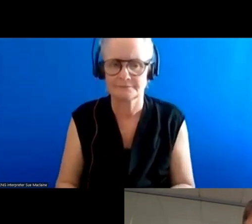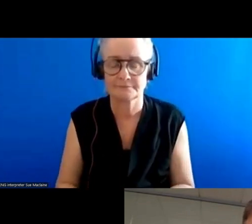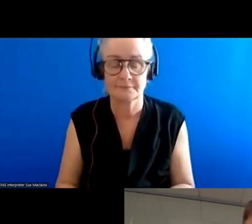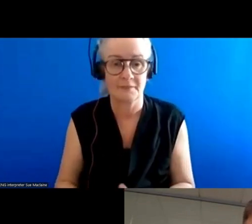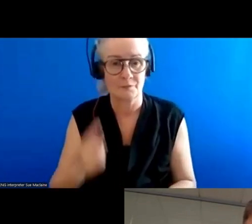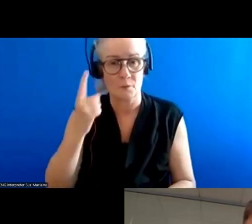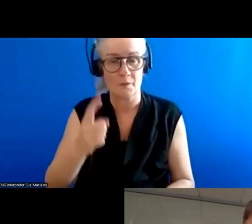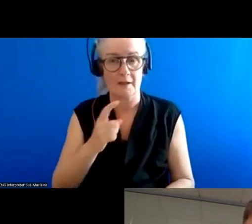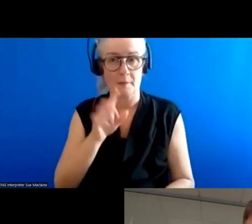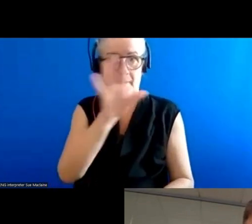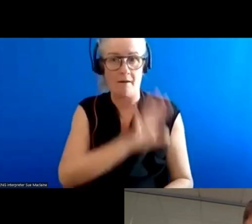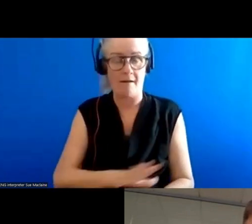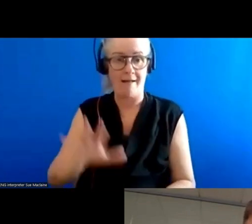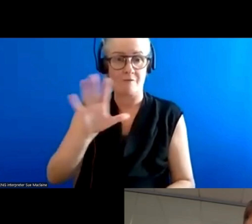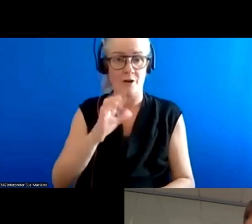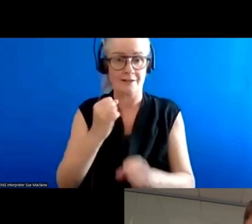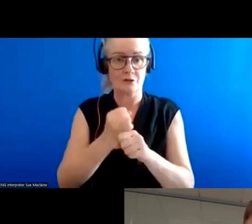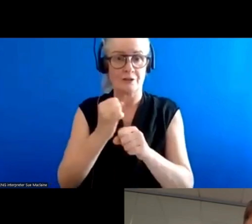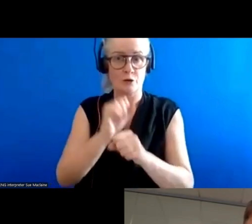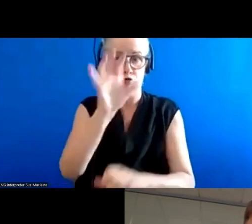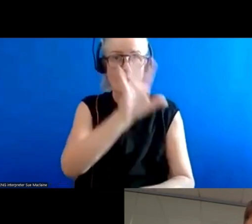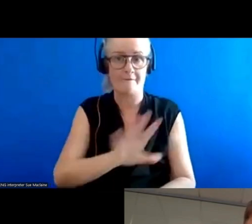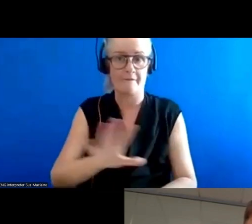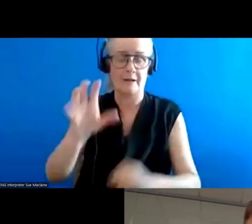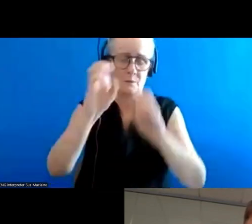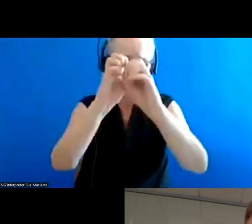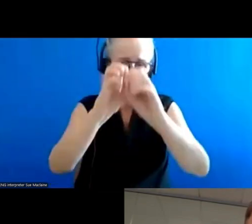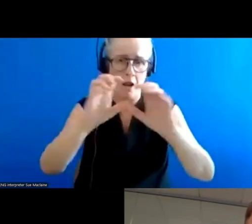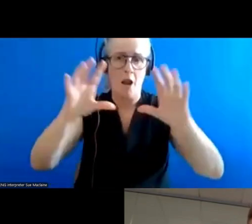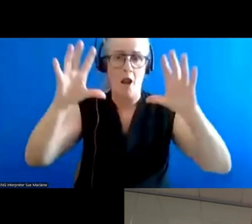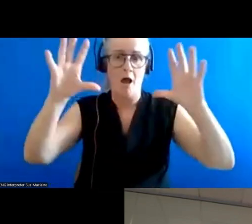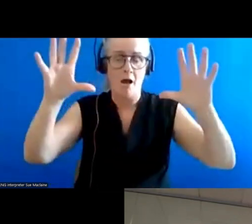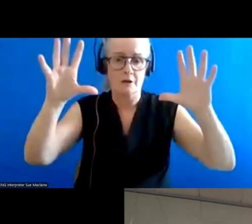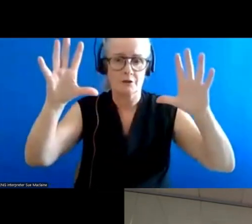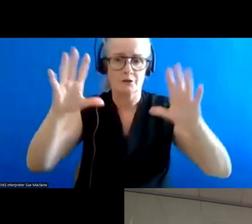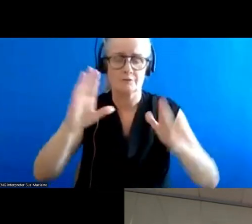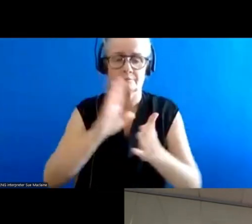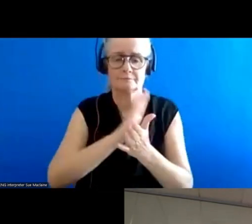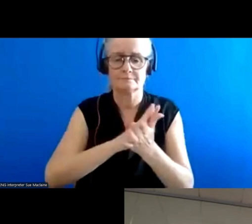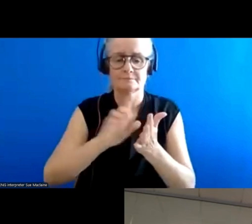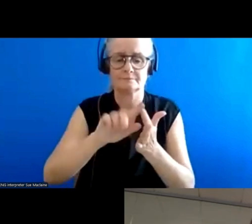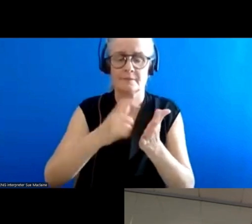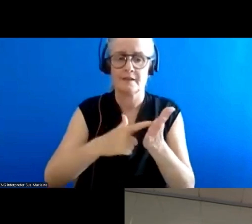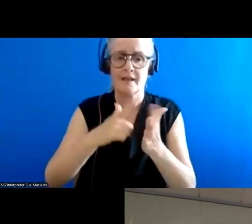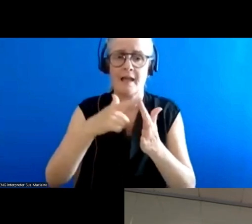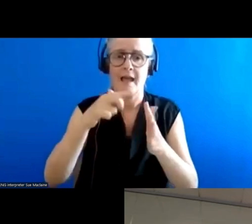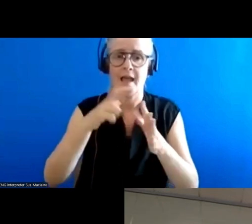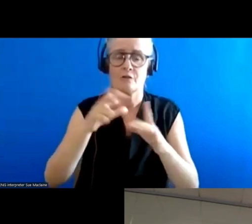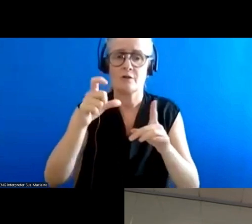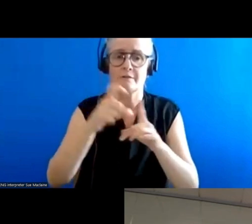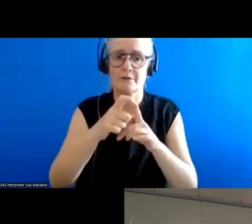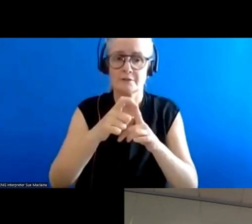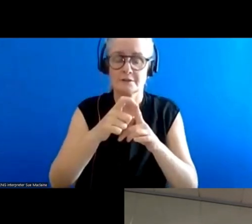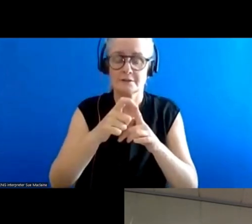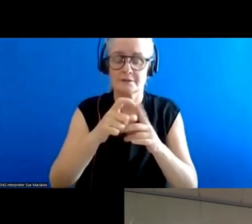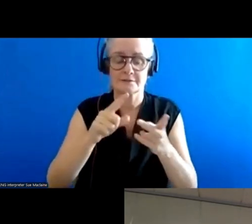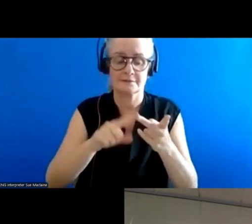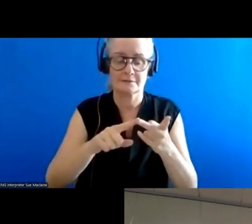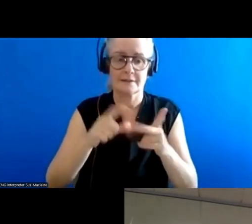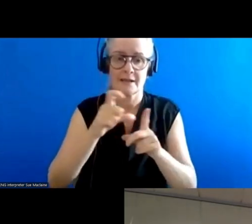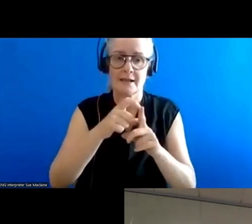areas in coming together when they're dispersed. For example, Hereford, Devon and Norfolk.